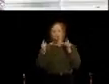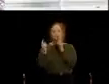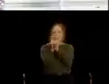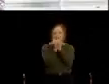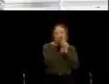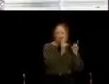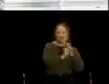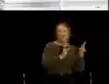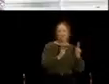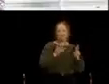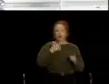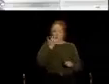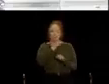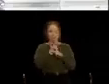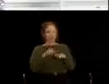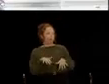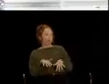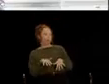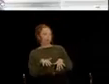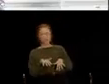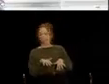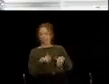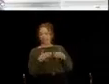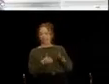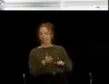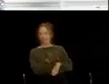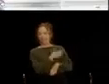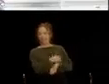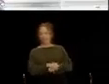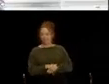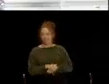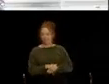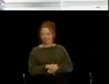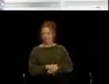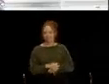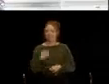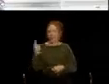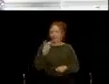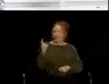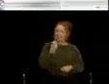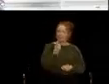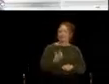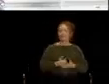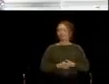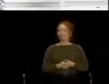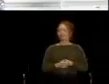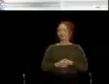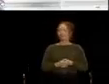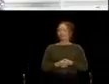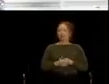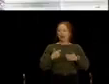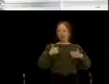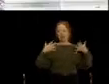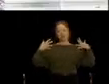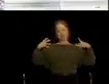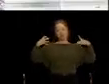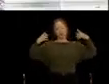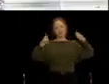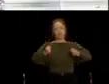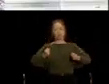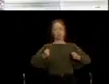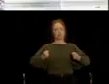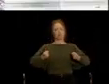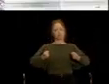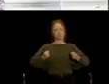was like, I'll just let her talk because, I always say that I took up the sort of like confidence and